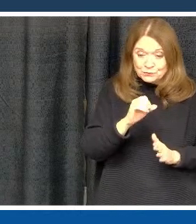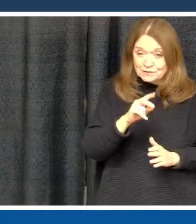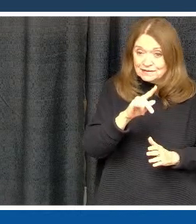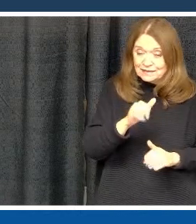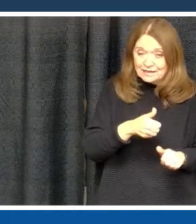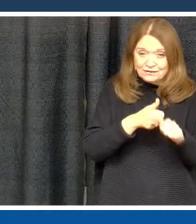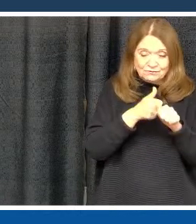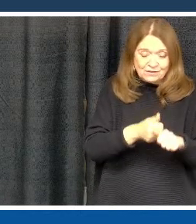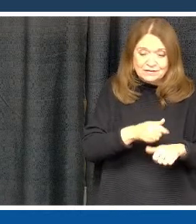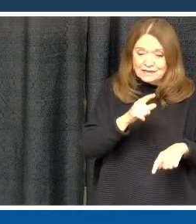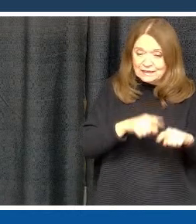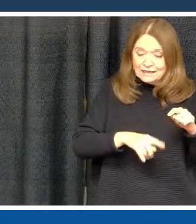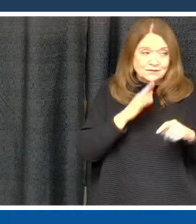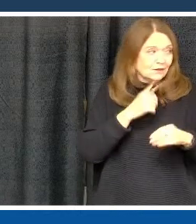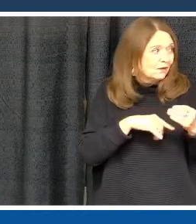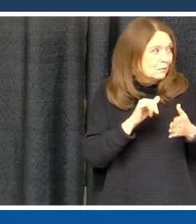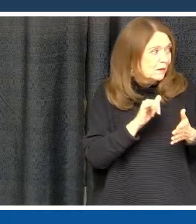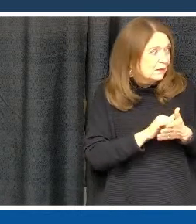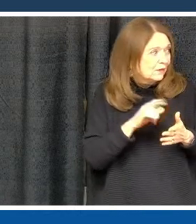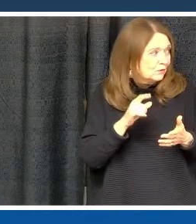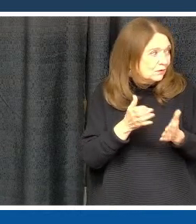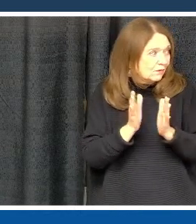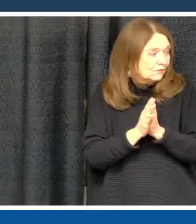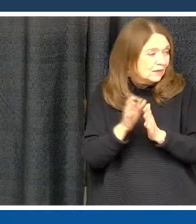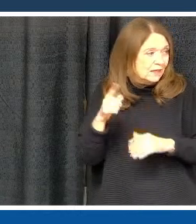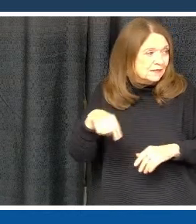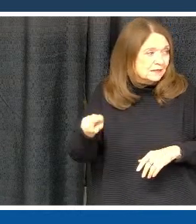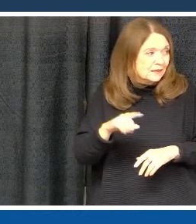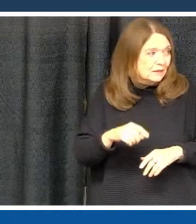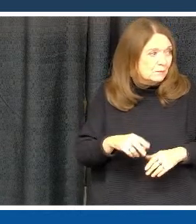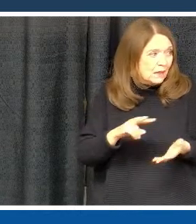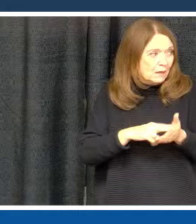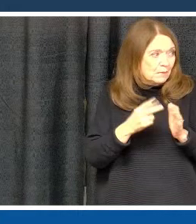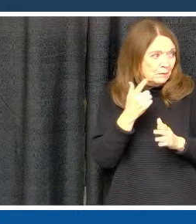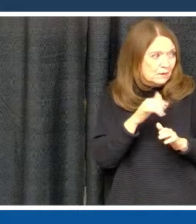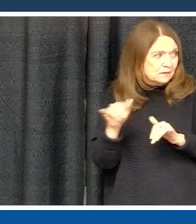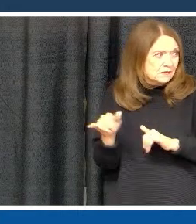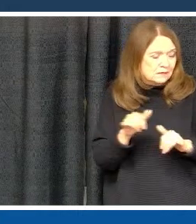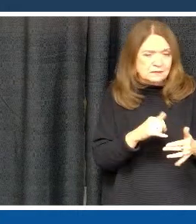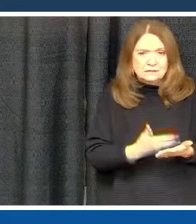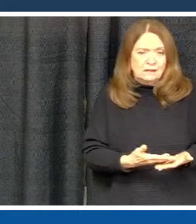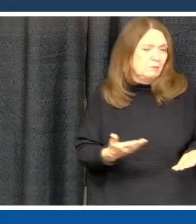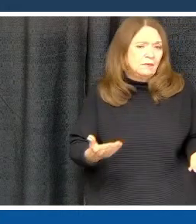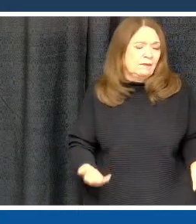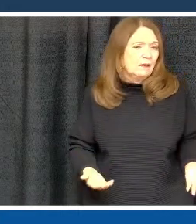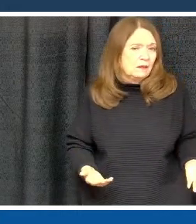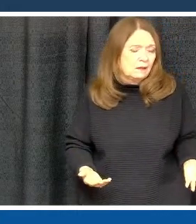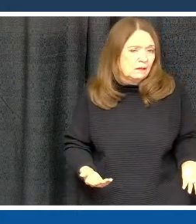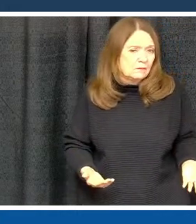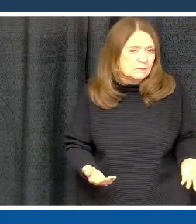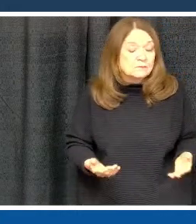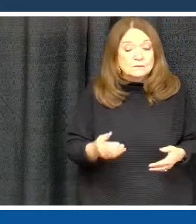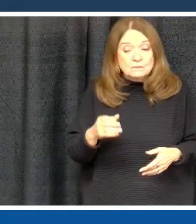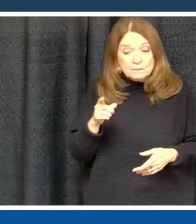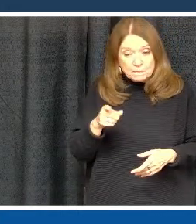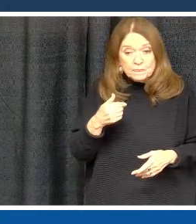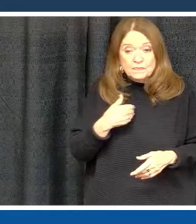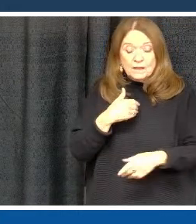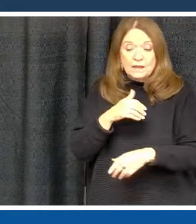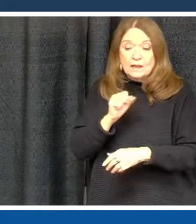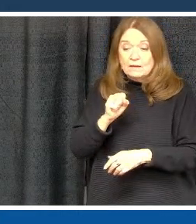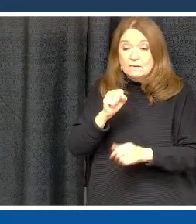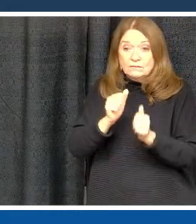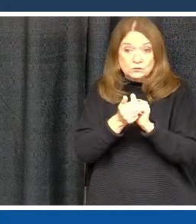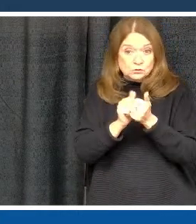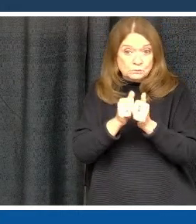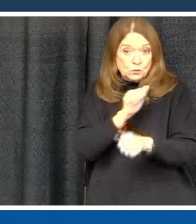cannot speak to that. I can Yeah, you'll only have to speak ask to them. us. I mean, because it's Yeah. the same thing. They have a sports authority, don't they? They